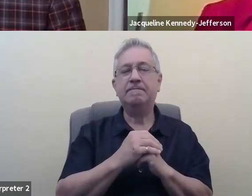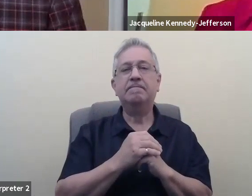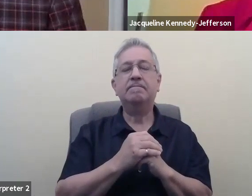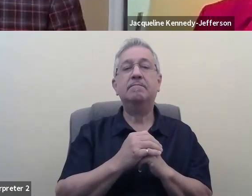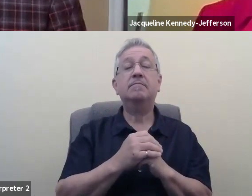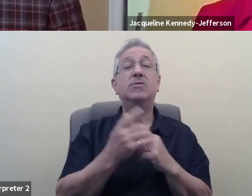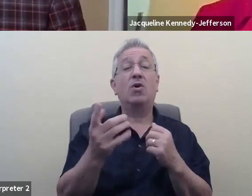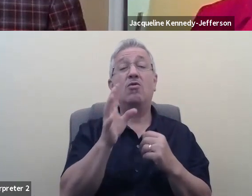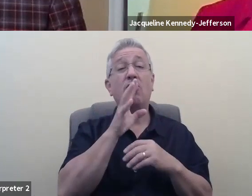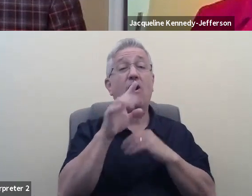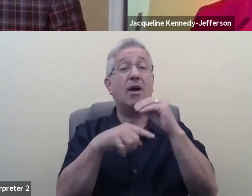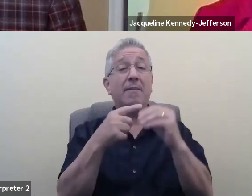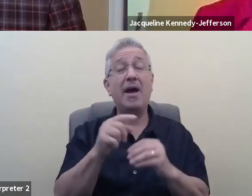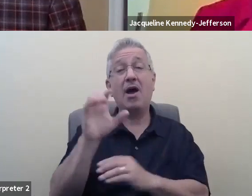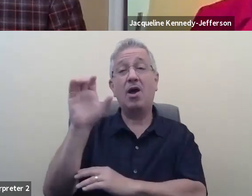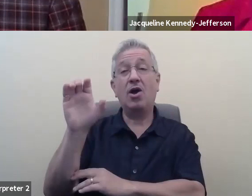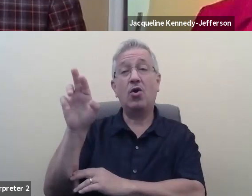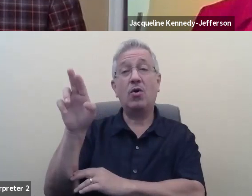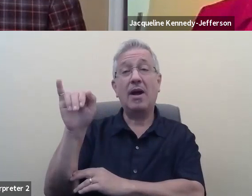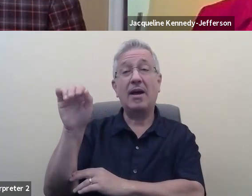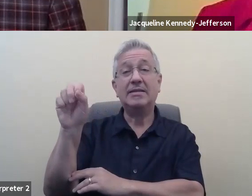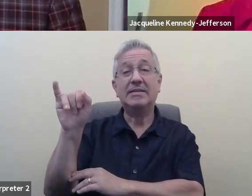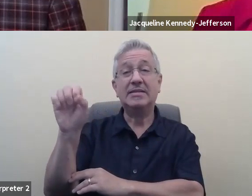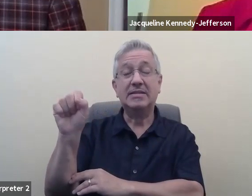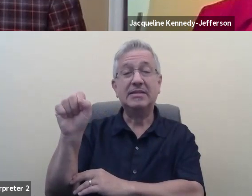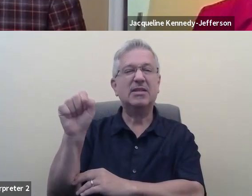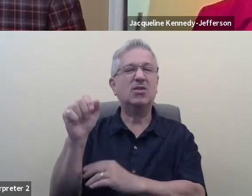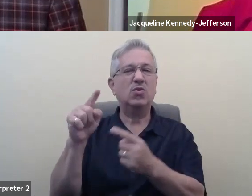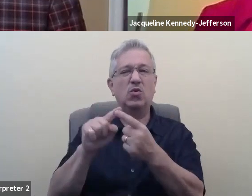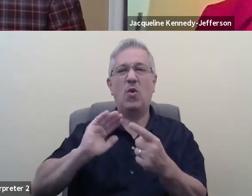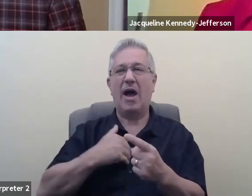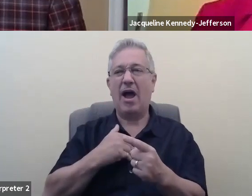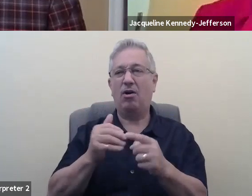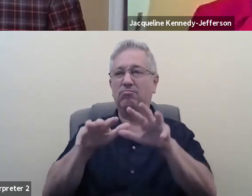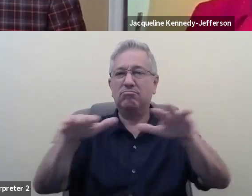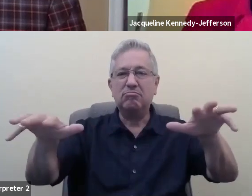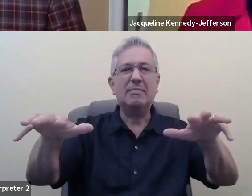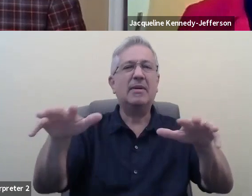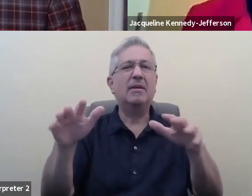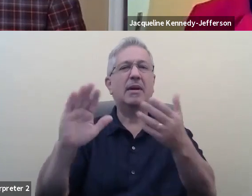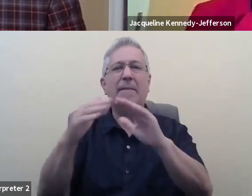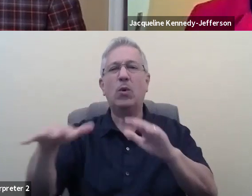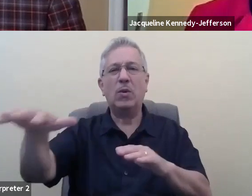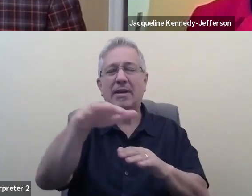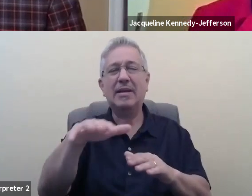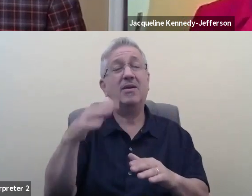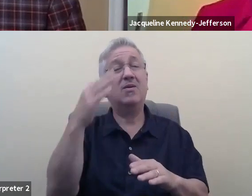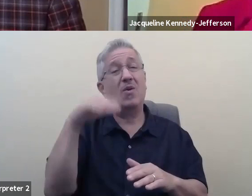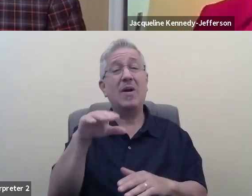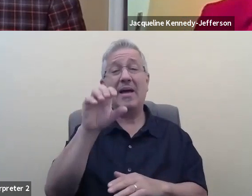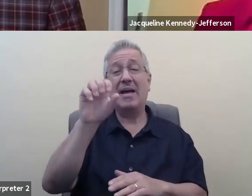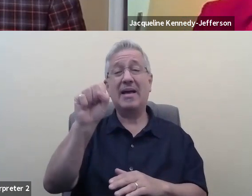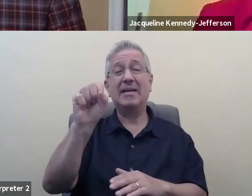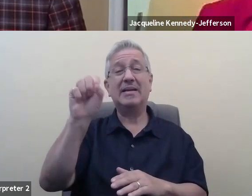into the communities, one thing internally, the realization, of course, SSM, health and wellness is